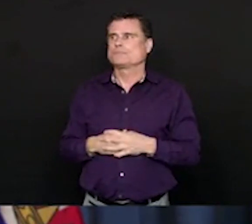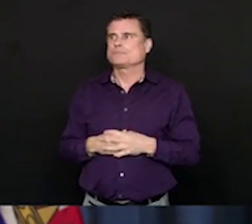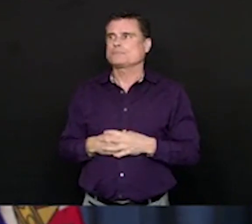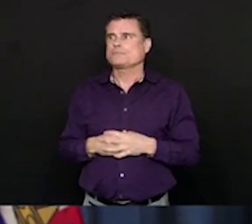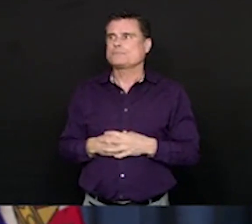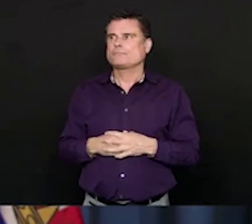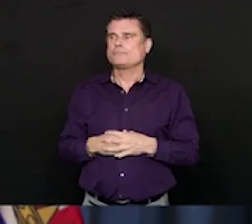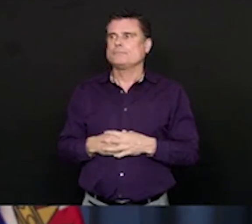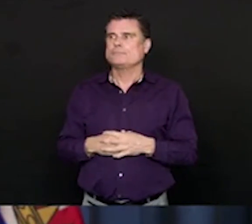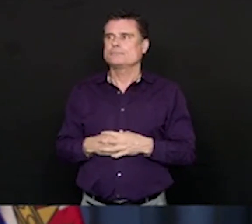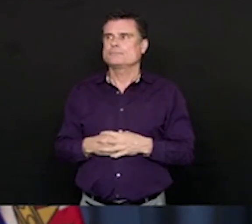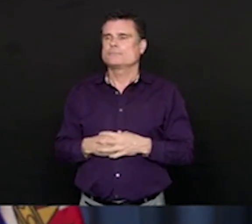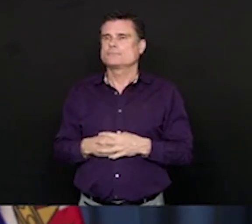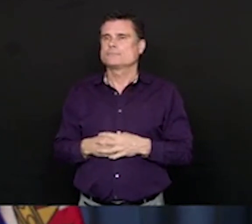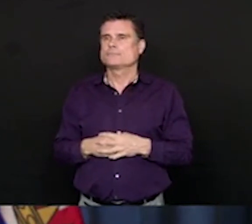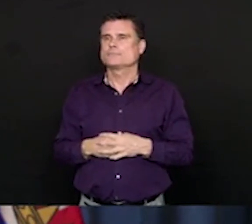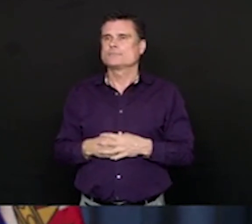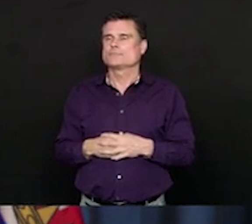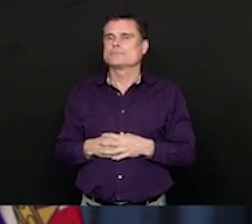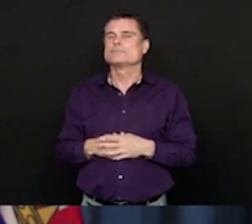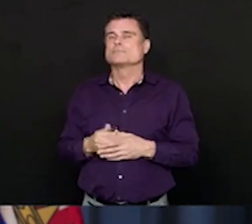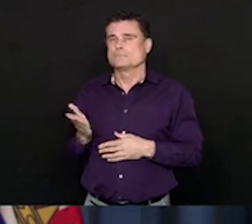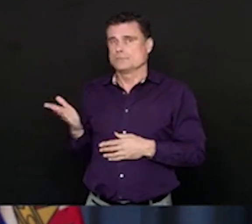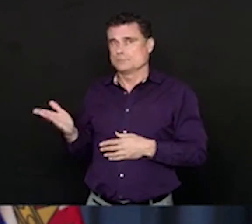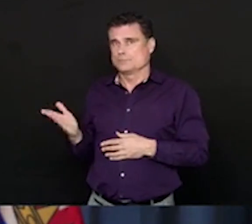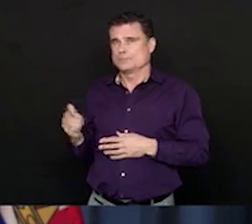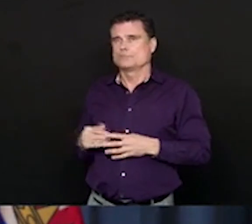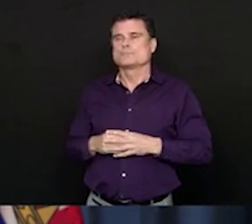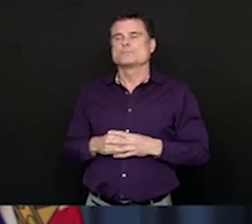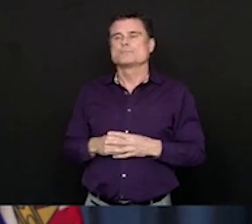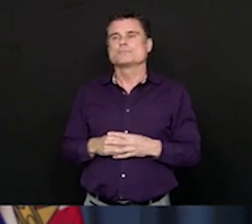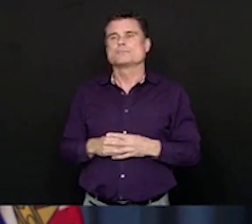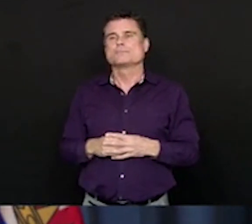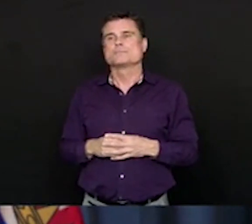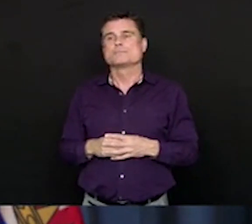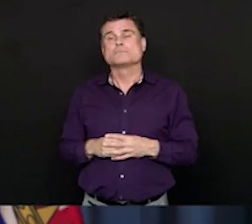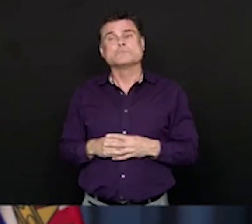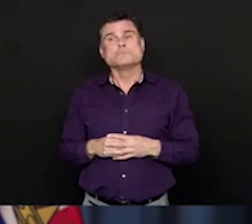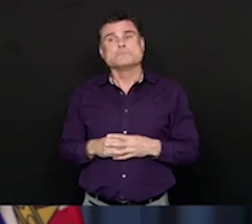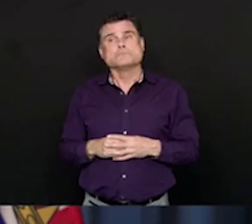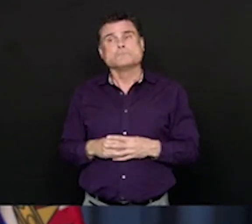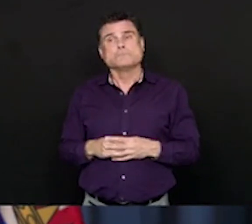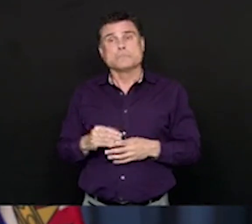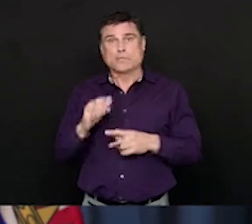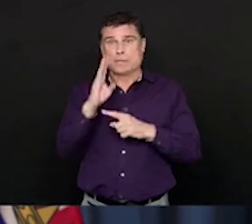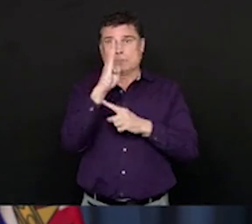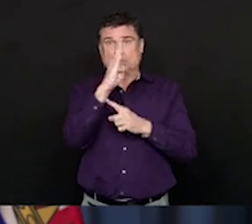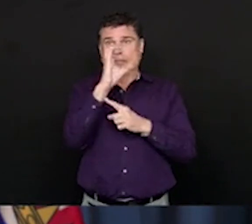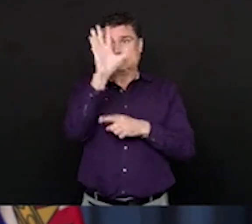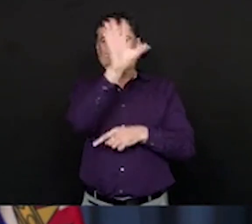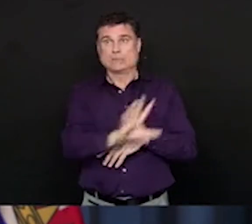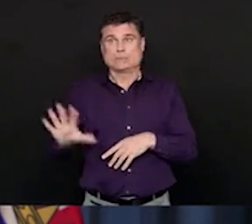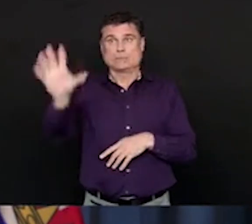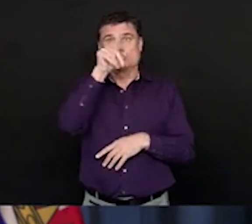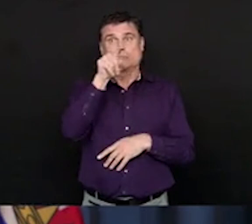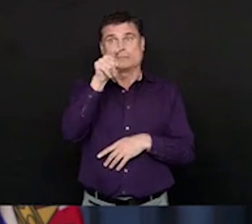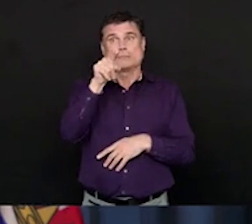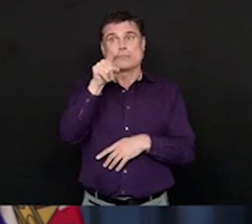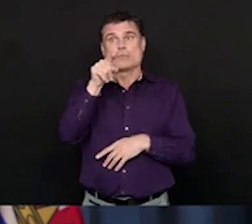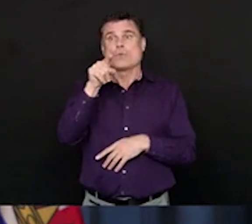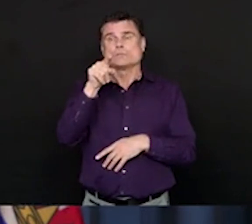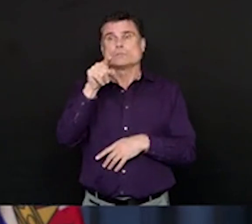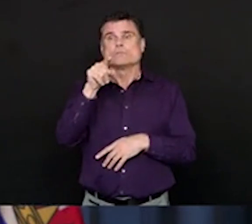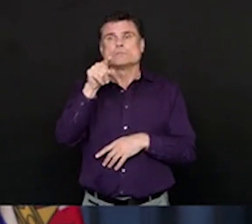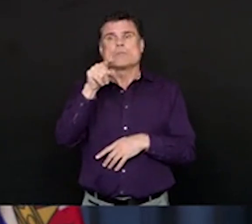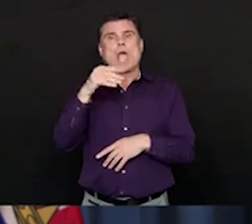new ventilators and refurbished ventilators into operation in the past 2 weeks.